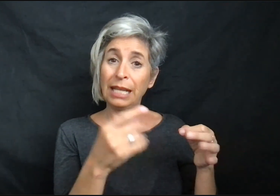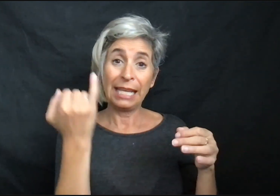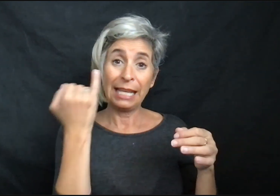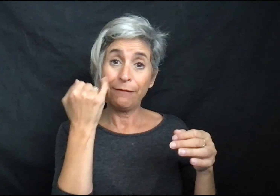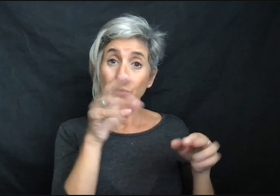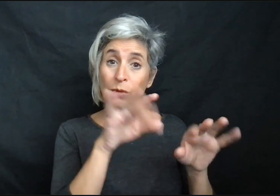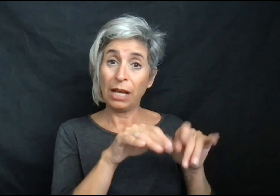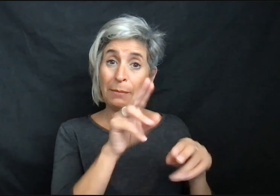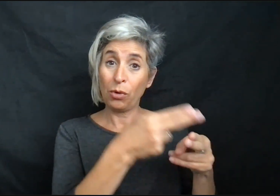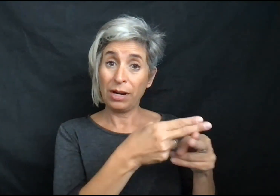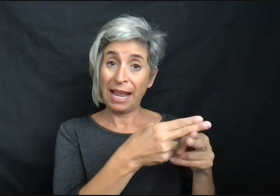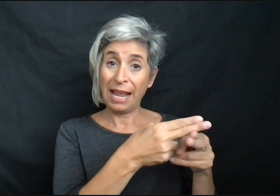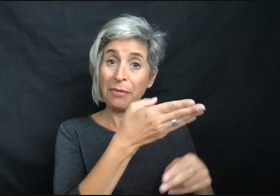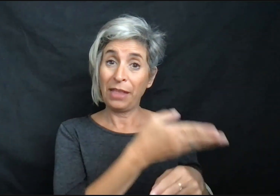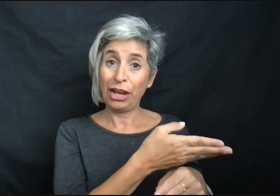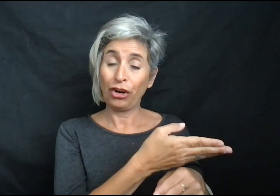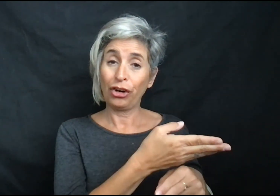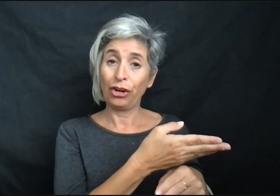there, you are